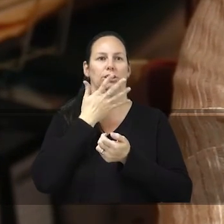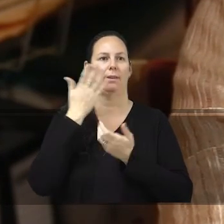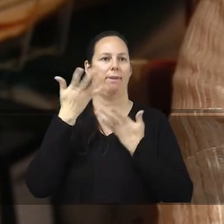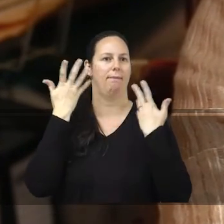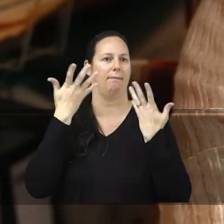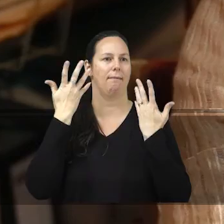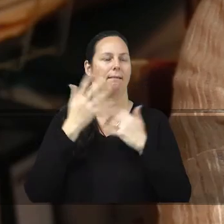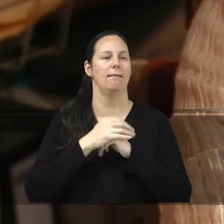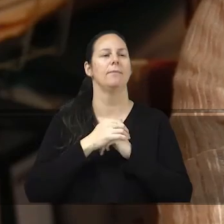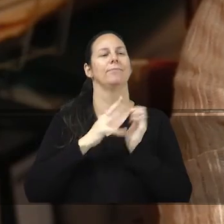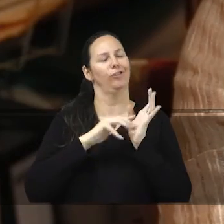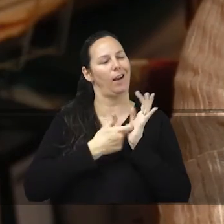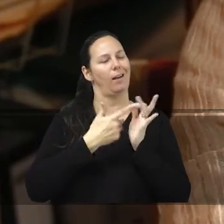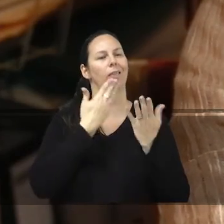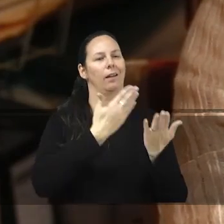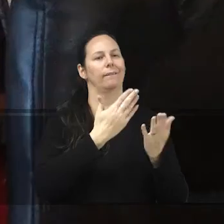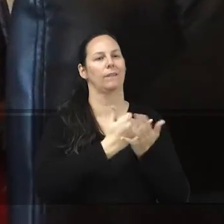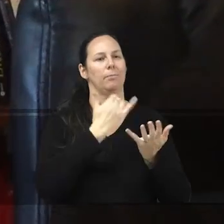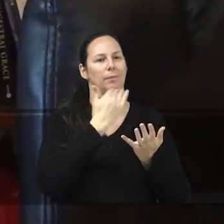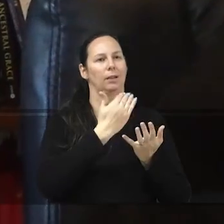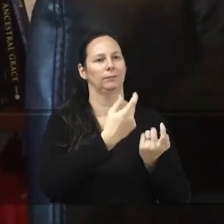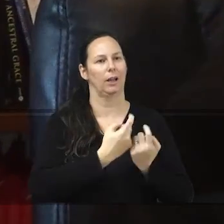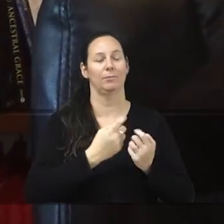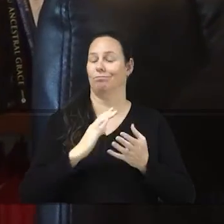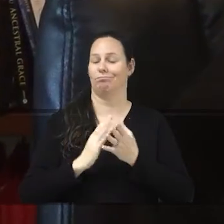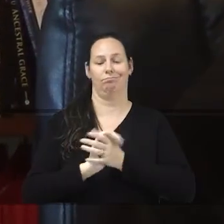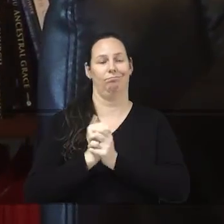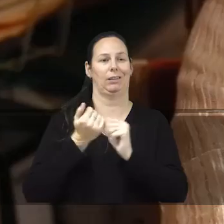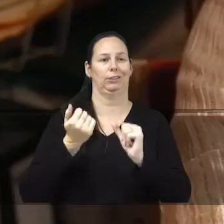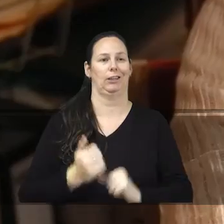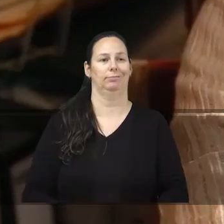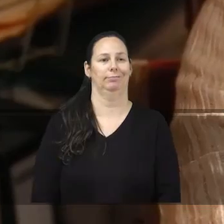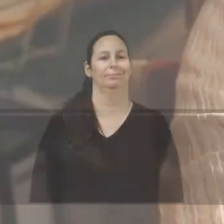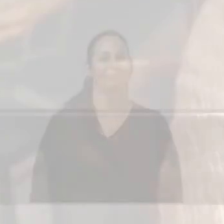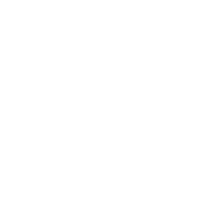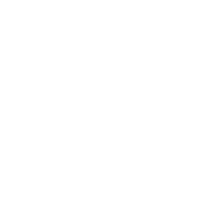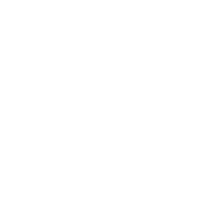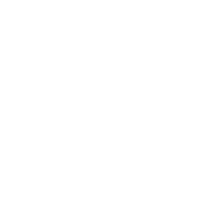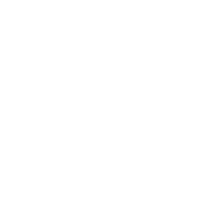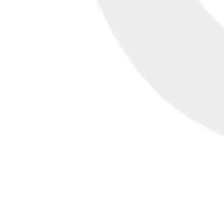some fresh air. Maria, thank you very much for your time. My pleasure.